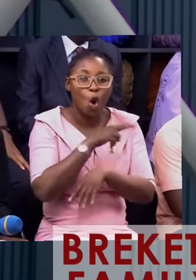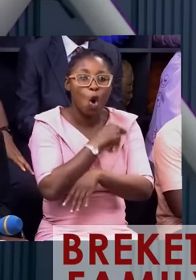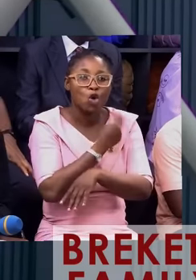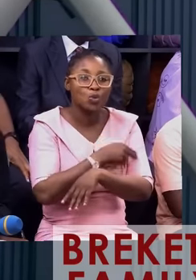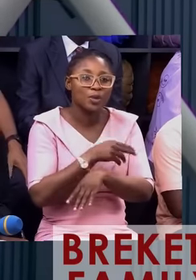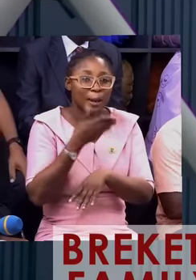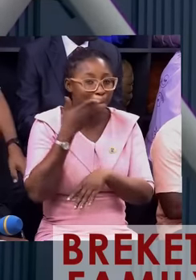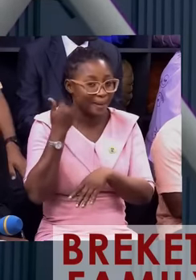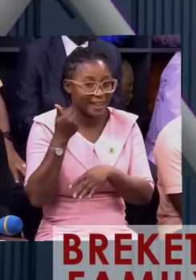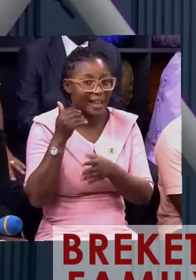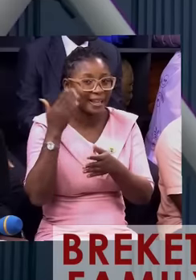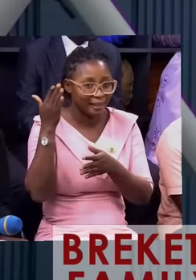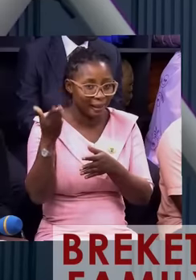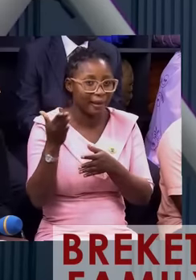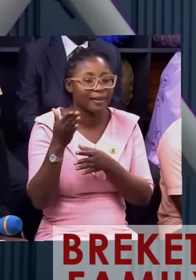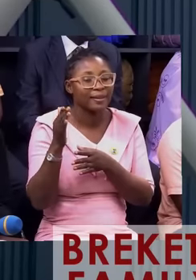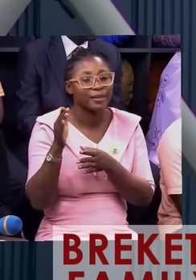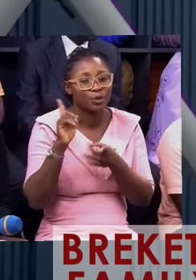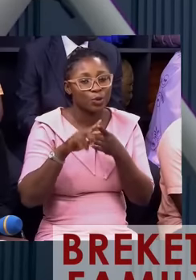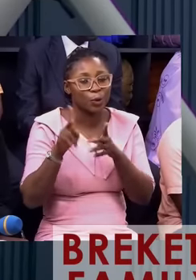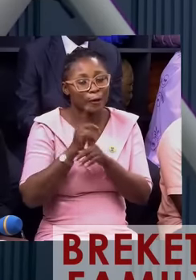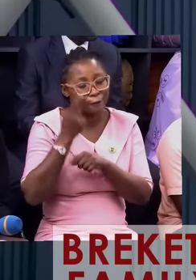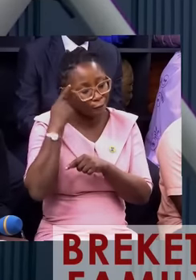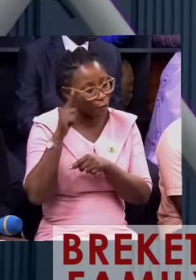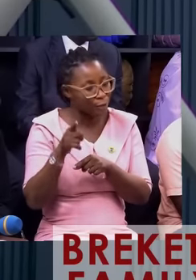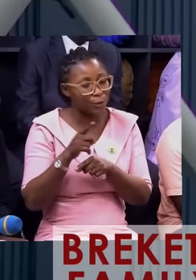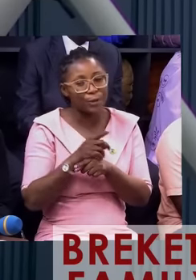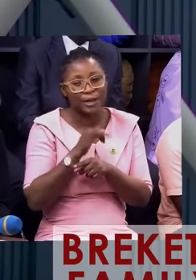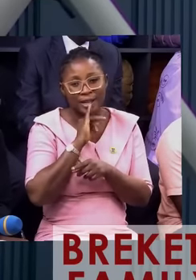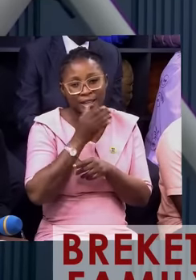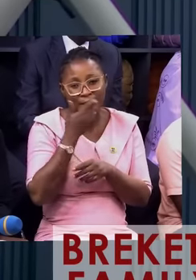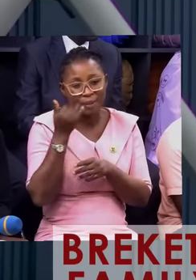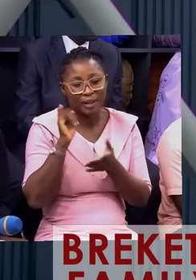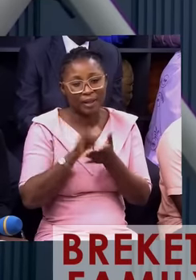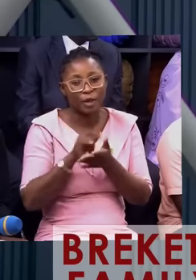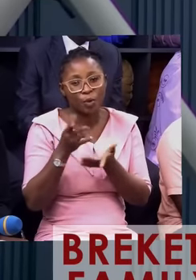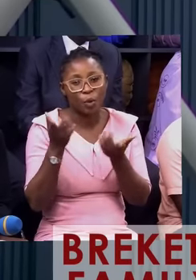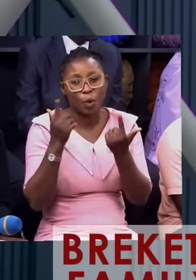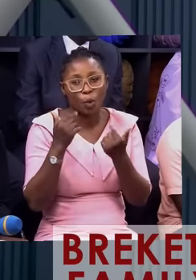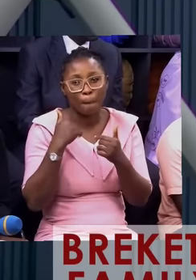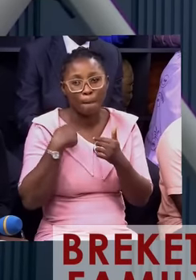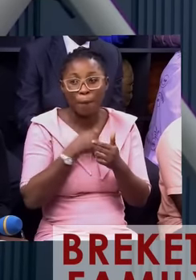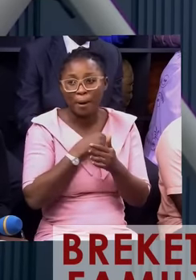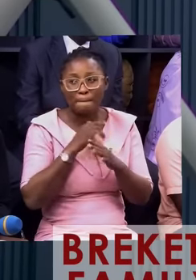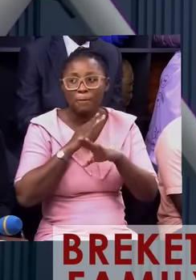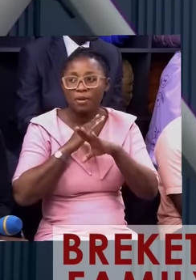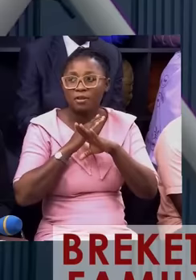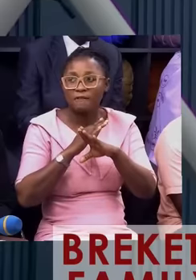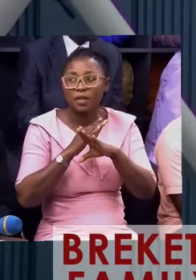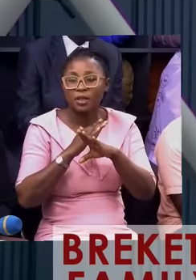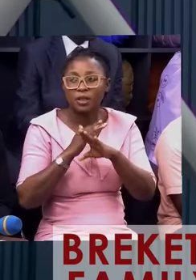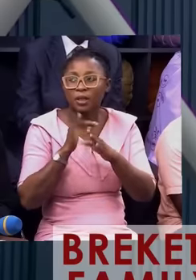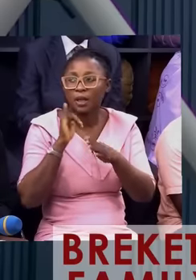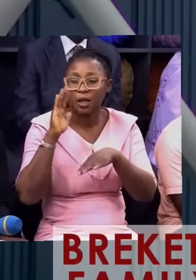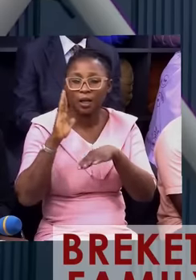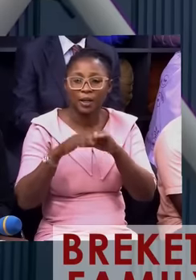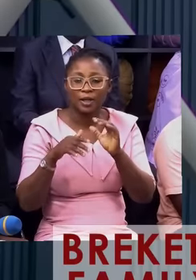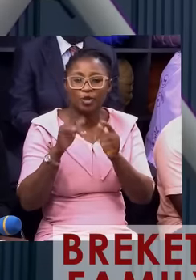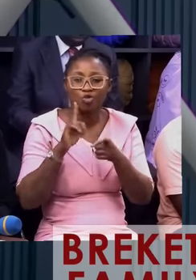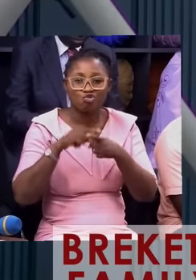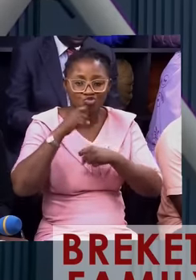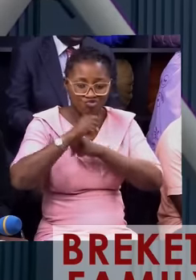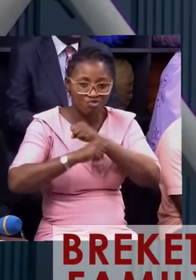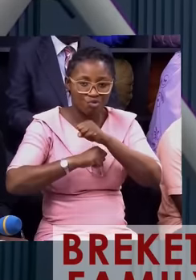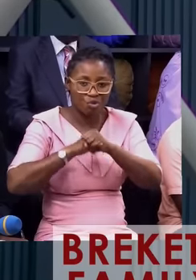better hospital they take care of you better make make we prevent down to